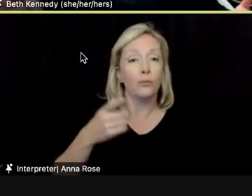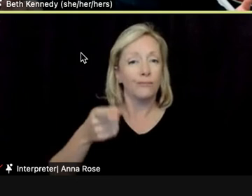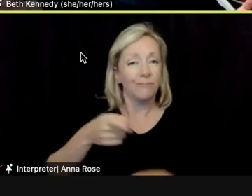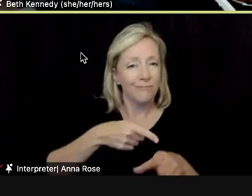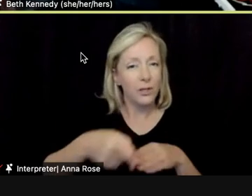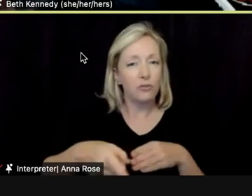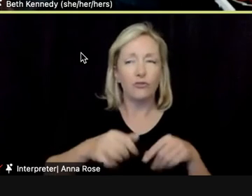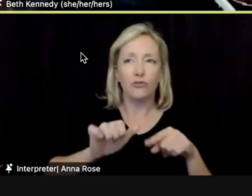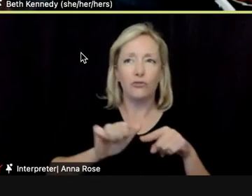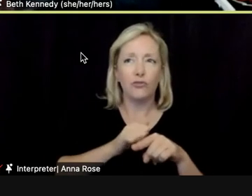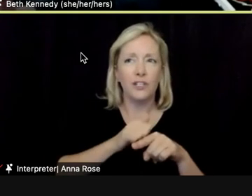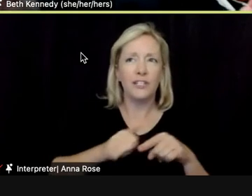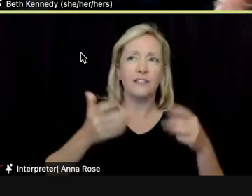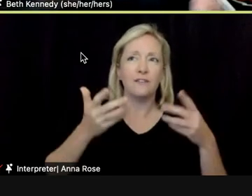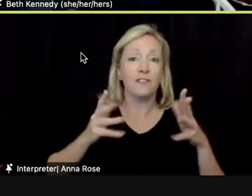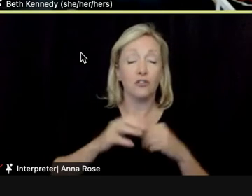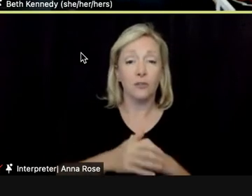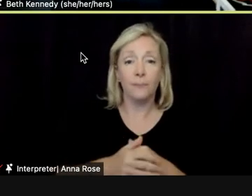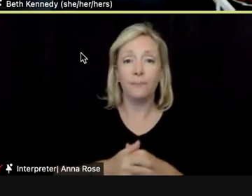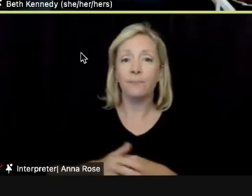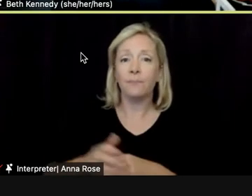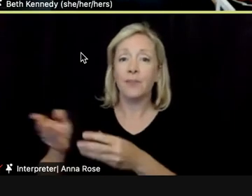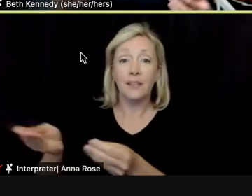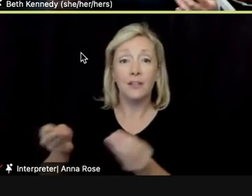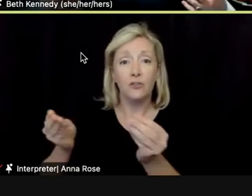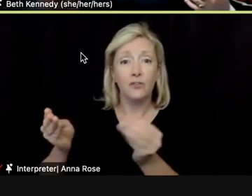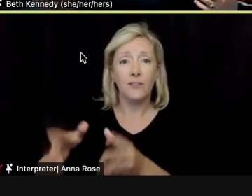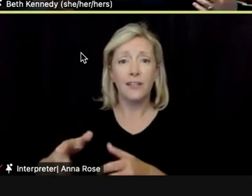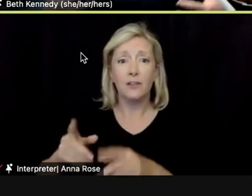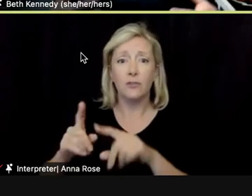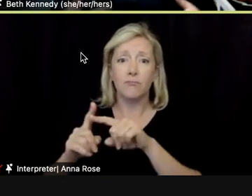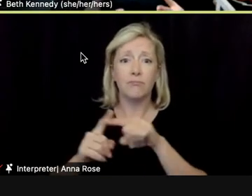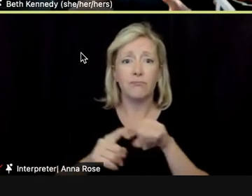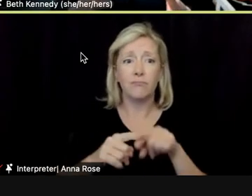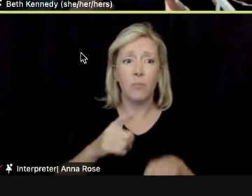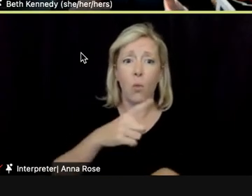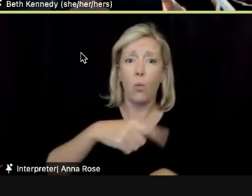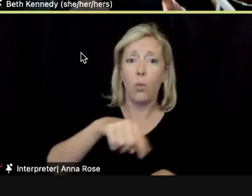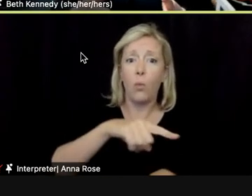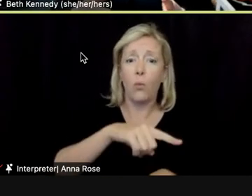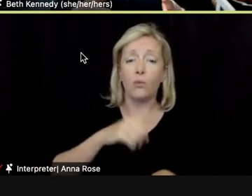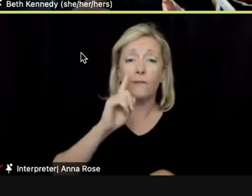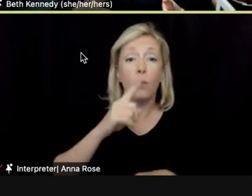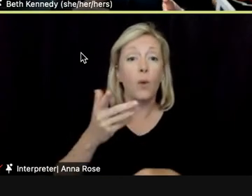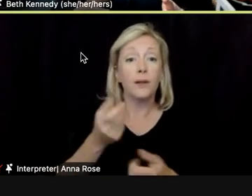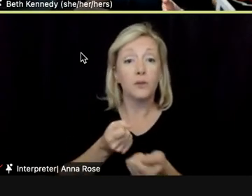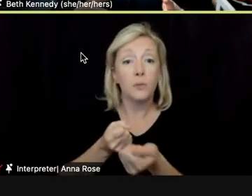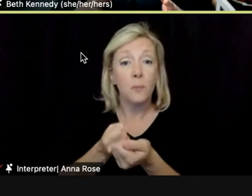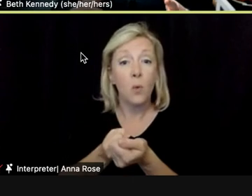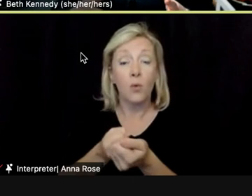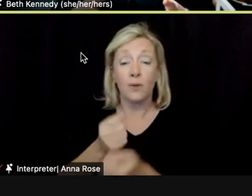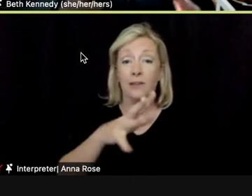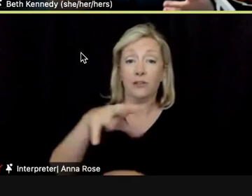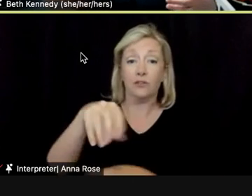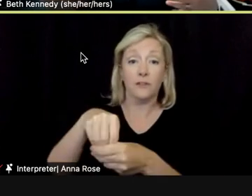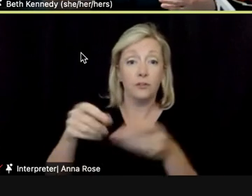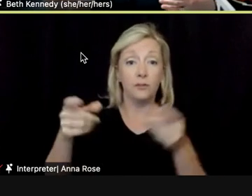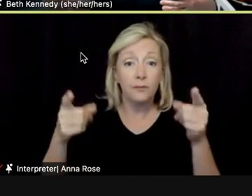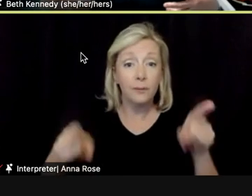specialized, and the intervener really needs them to support the intervention that's